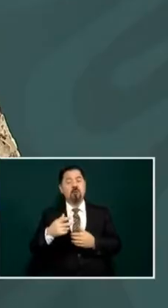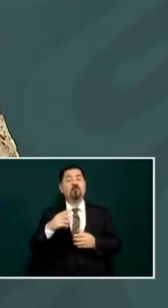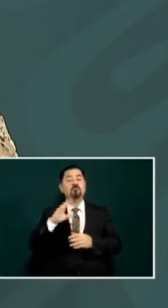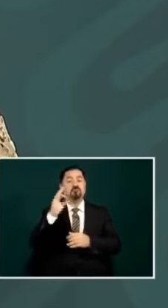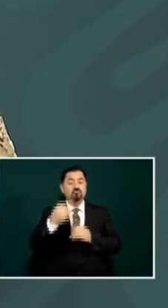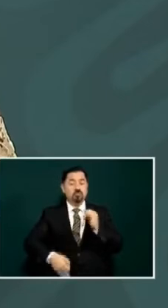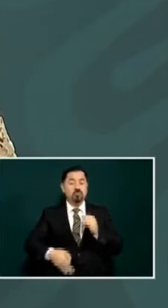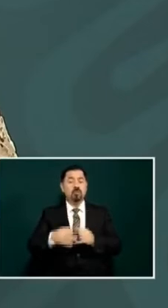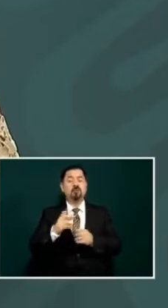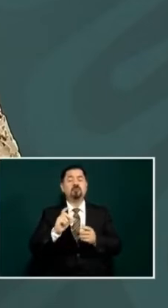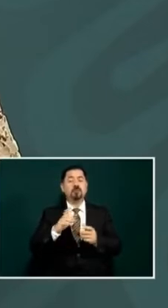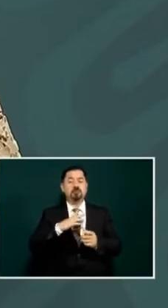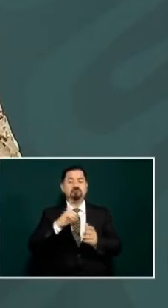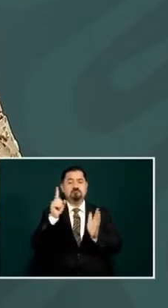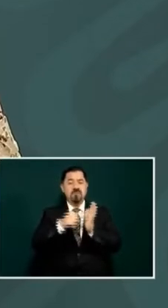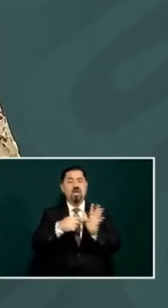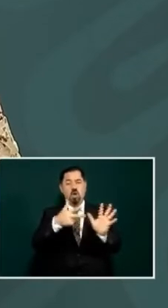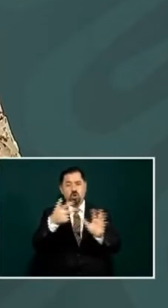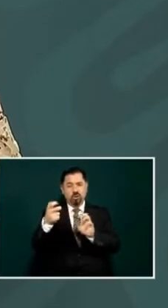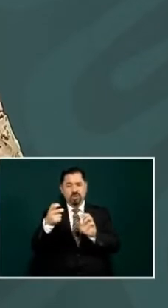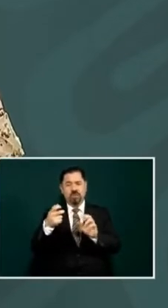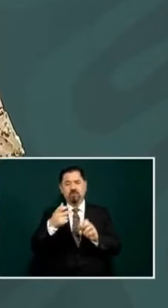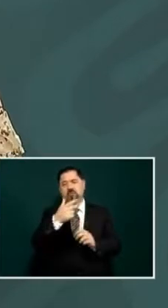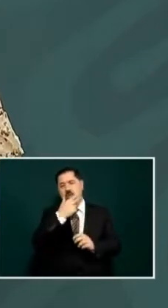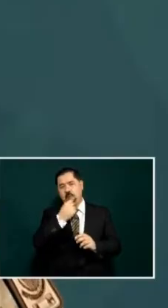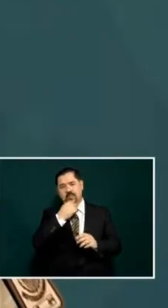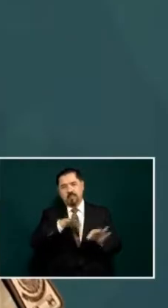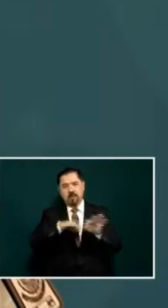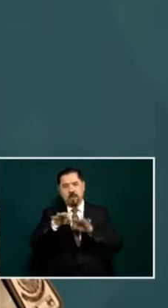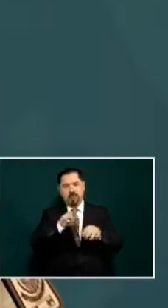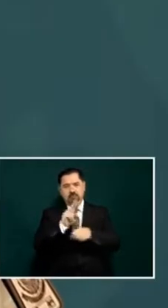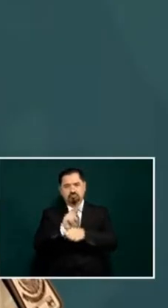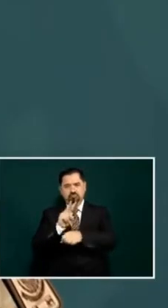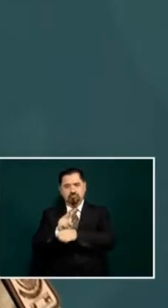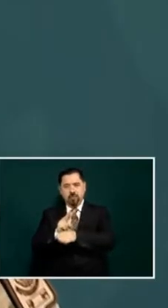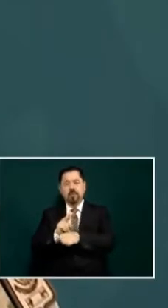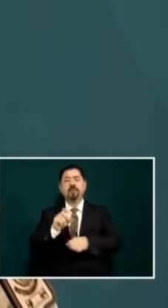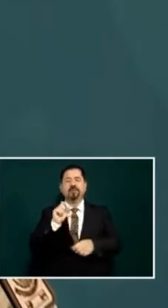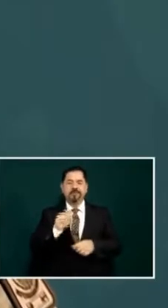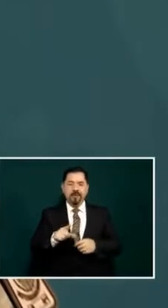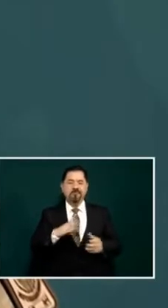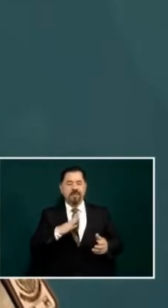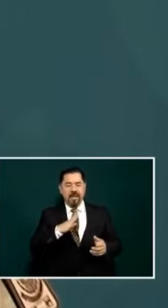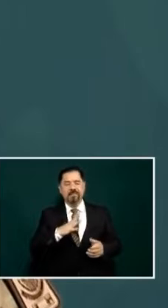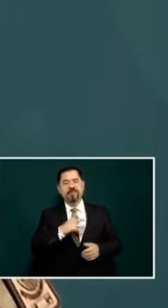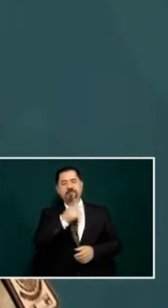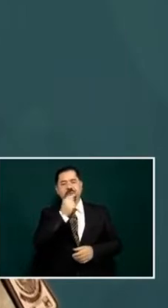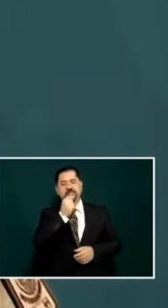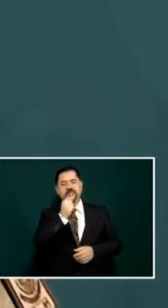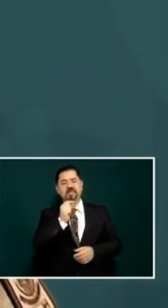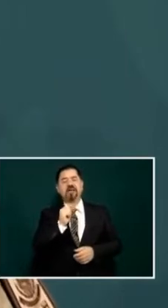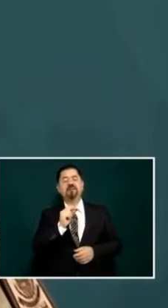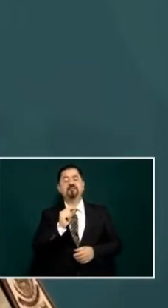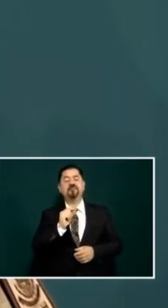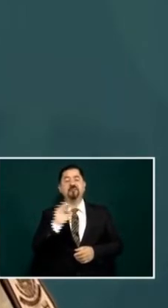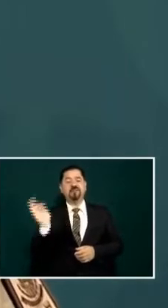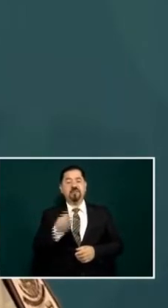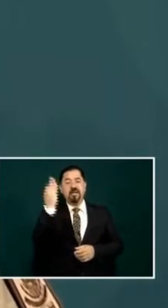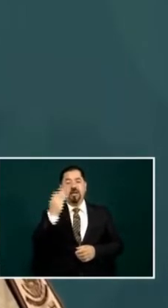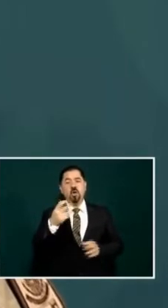by the end of the year the Federal Police is in transition